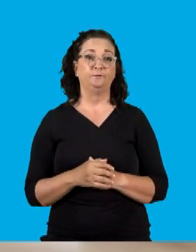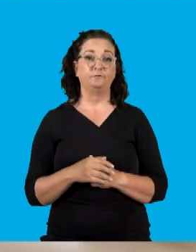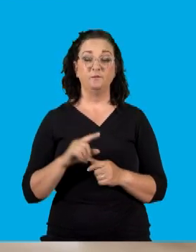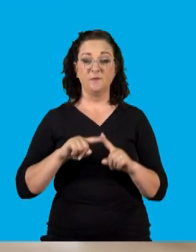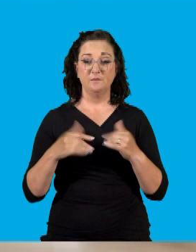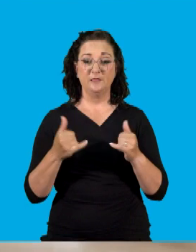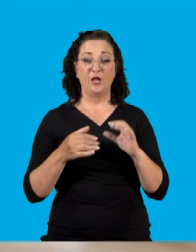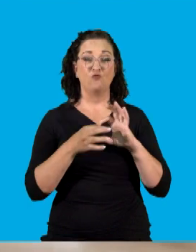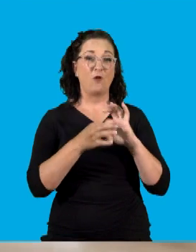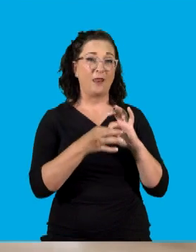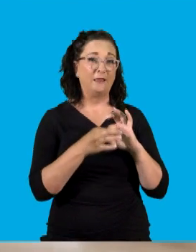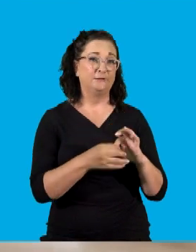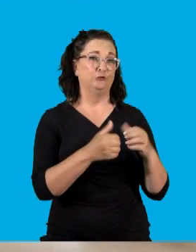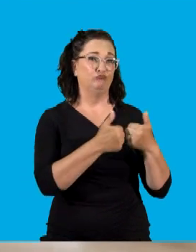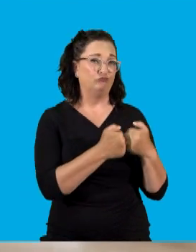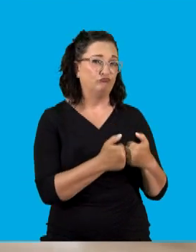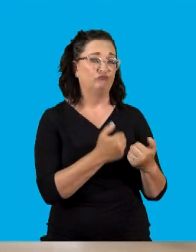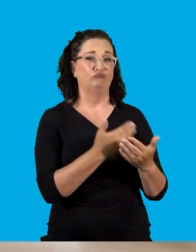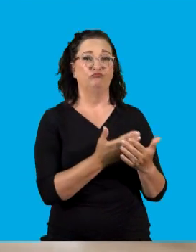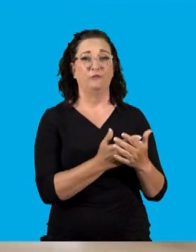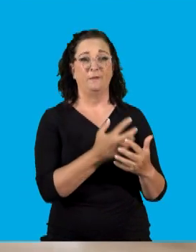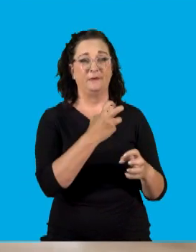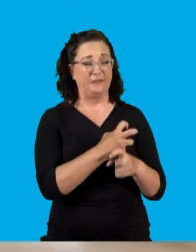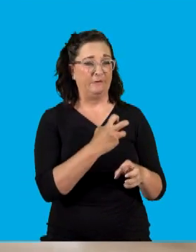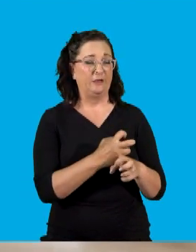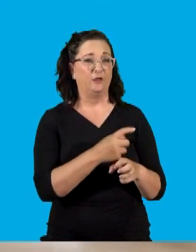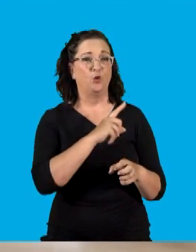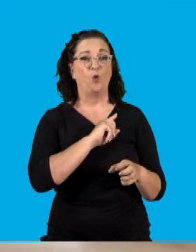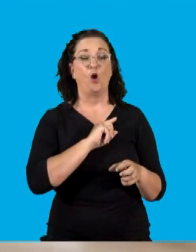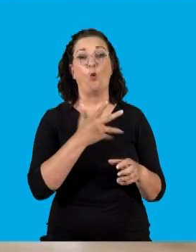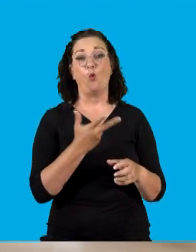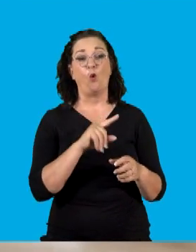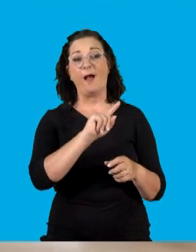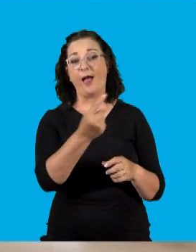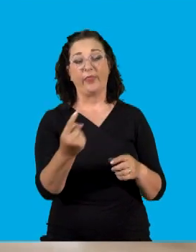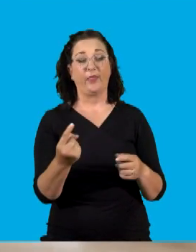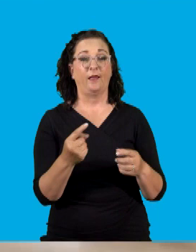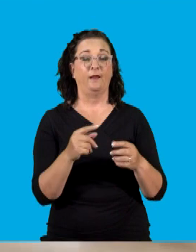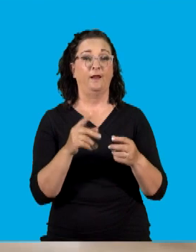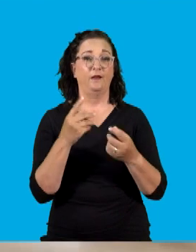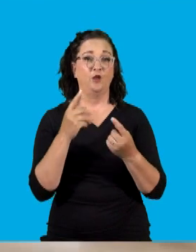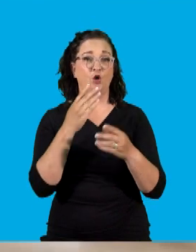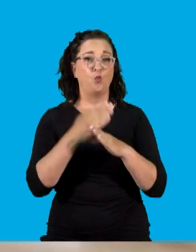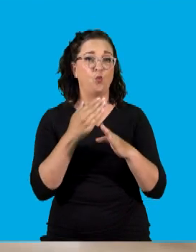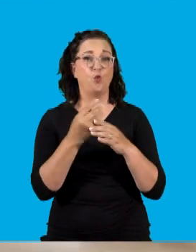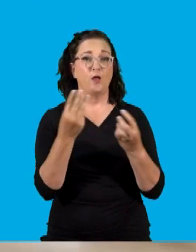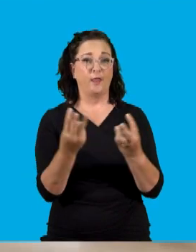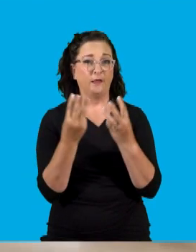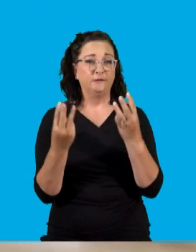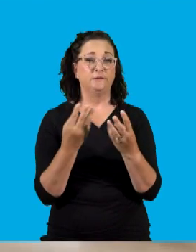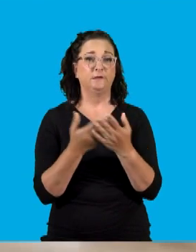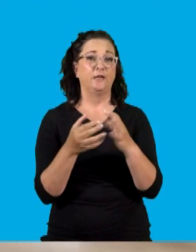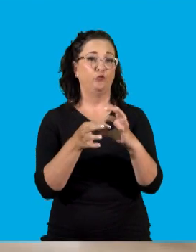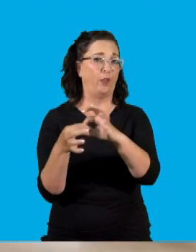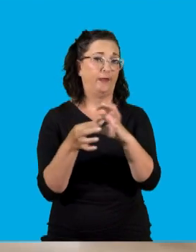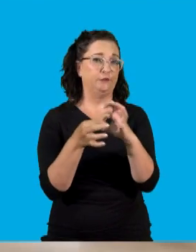the relationships, there's going to be tension in the workplace because even employers are going to do what? To constantly be on the neck of gamblers,